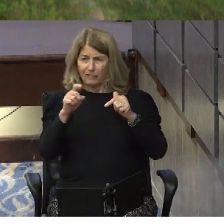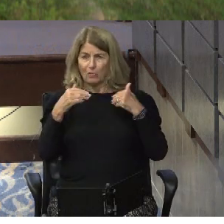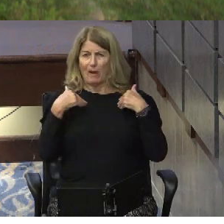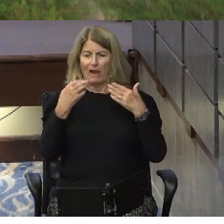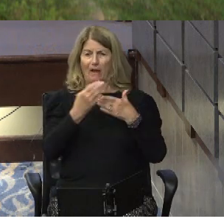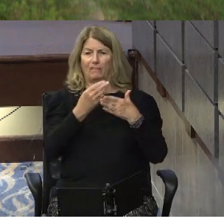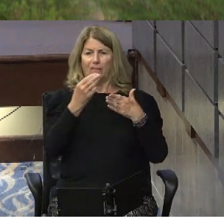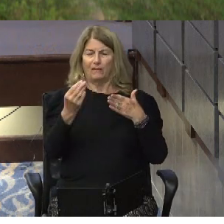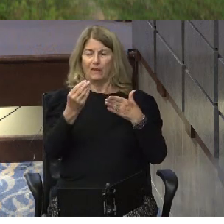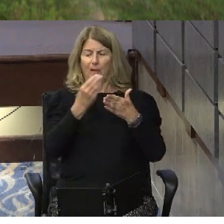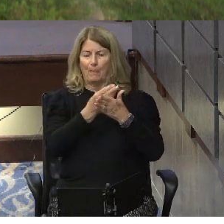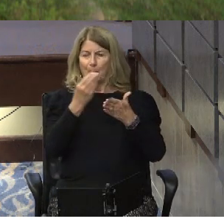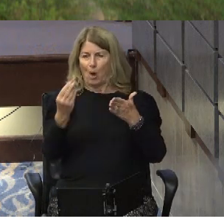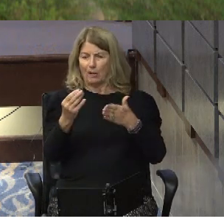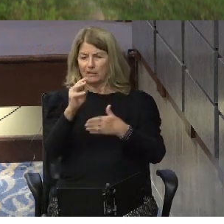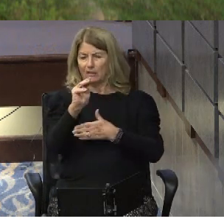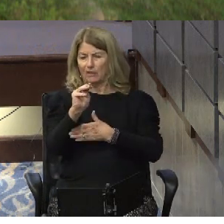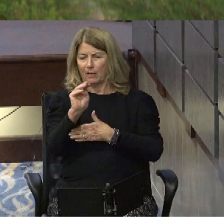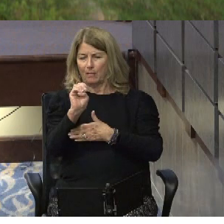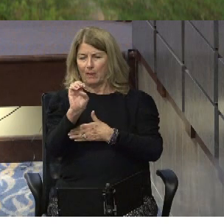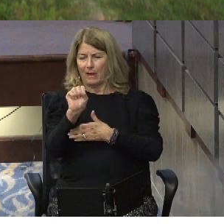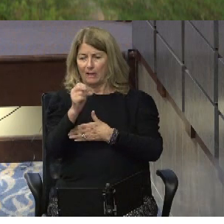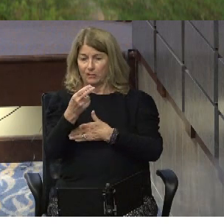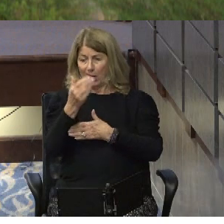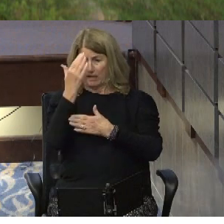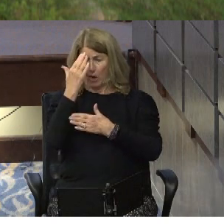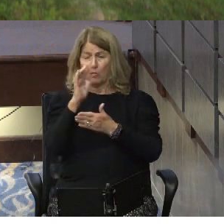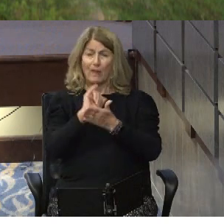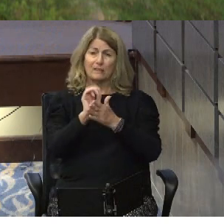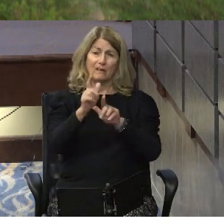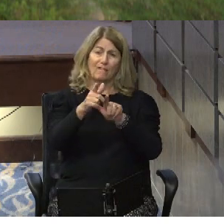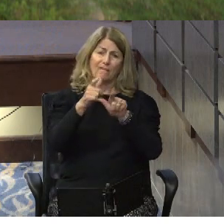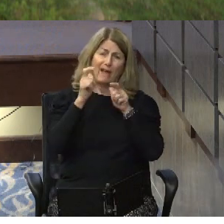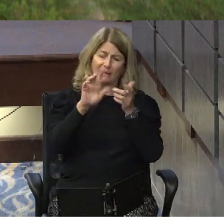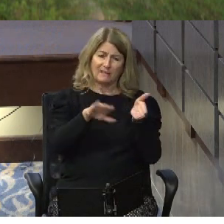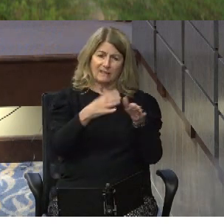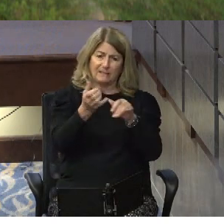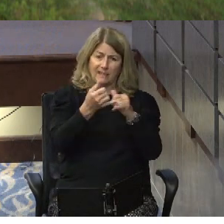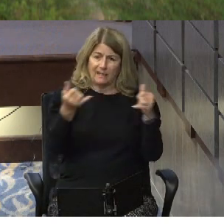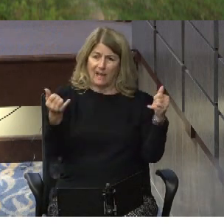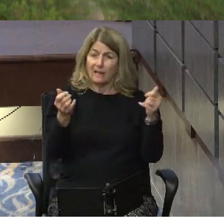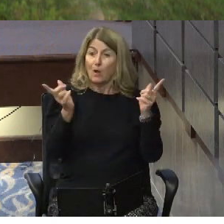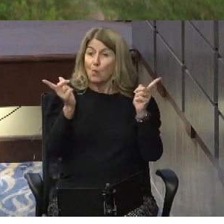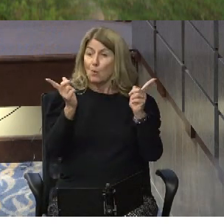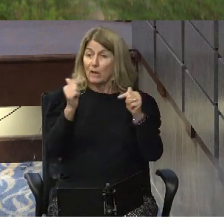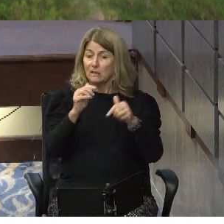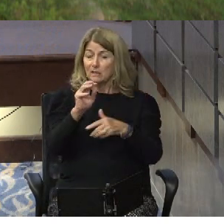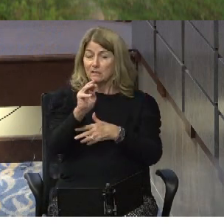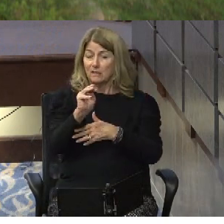moving fast, and y'all are on a fast deadline, but when does the mesh part need to be selected by?